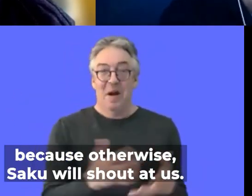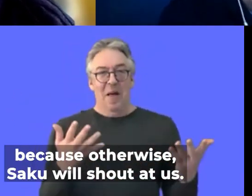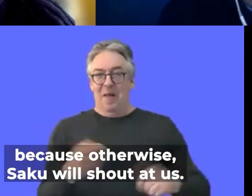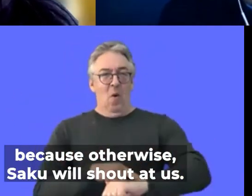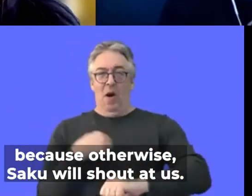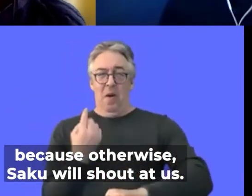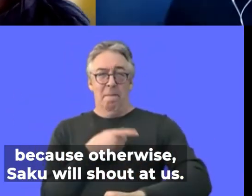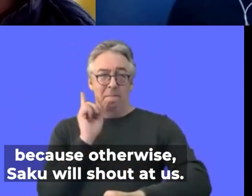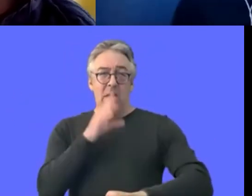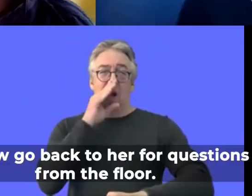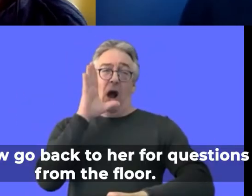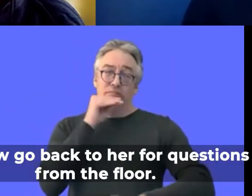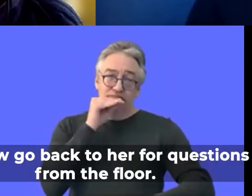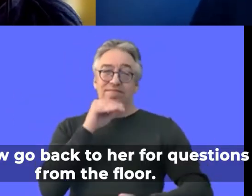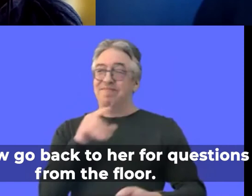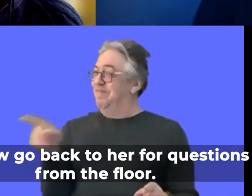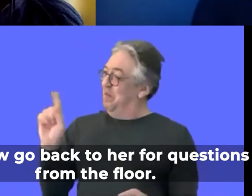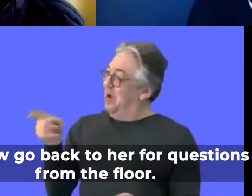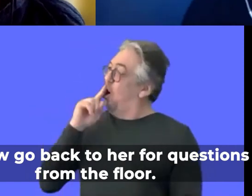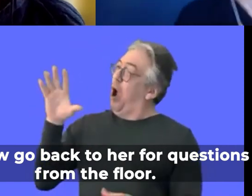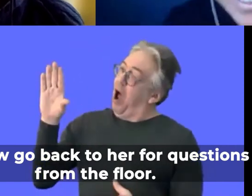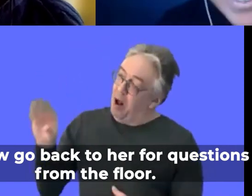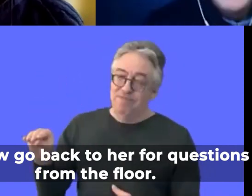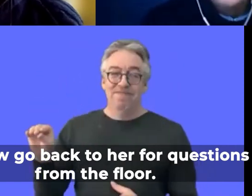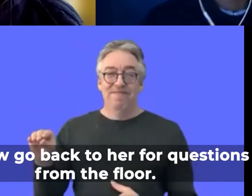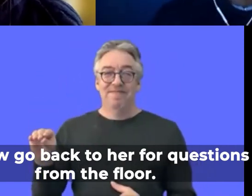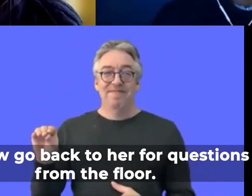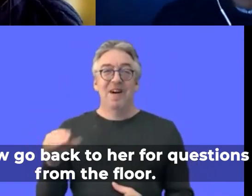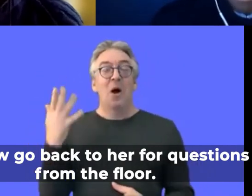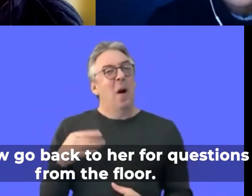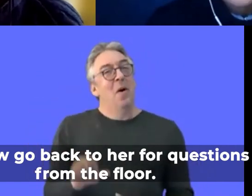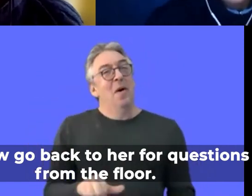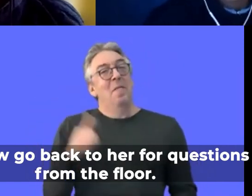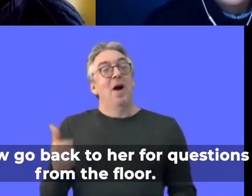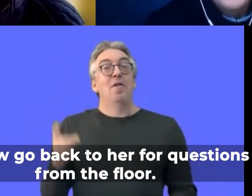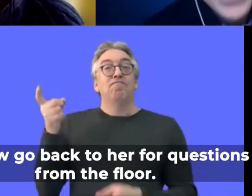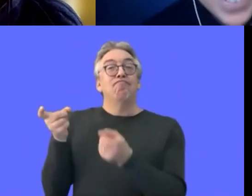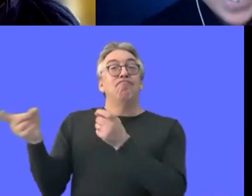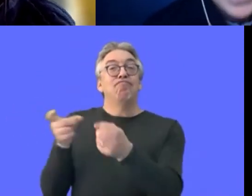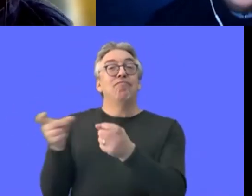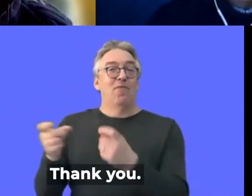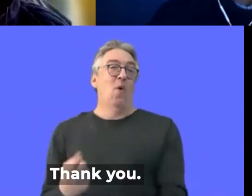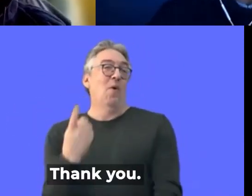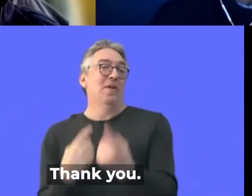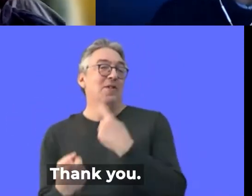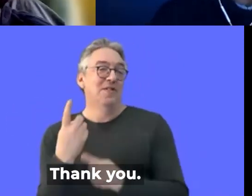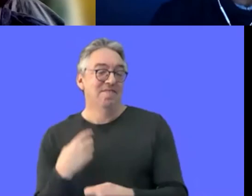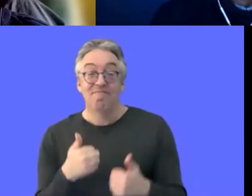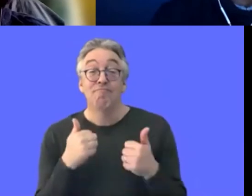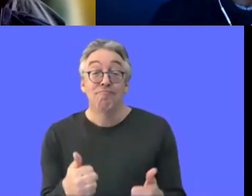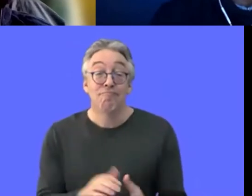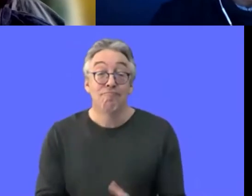will shout at us, and we now go back to her for questions from the floor, if there are any. Thank you.